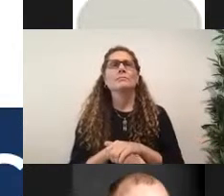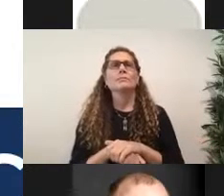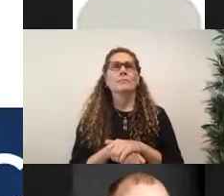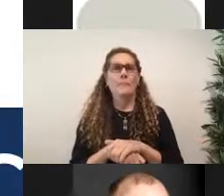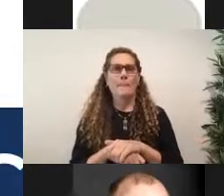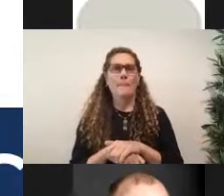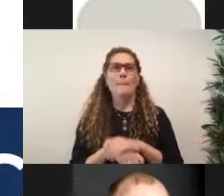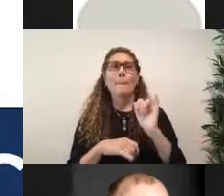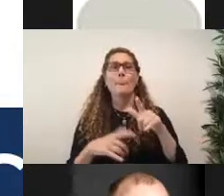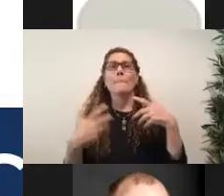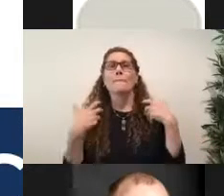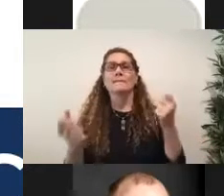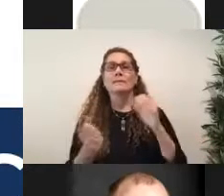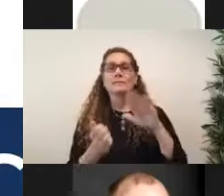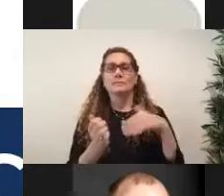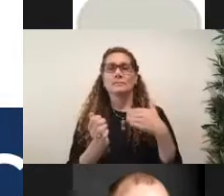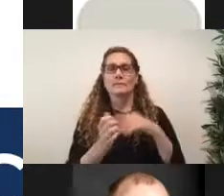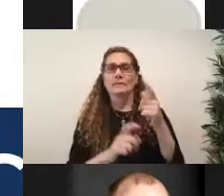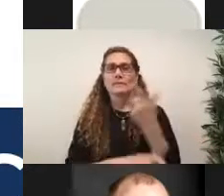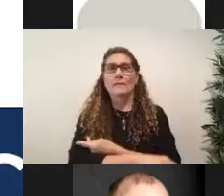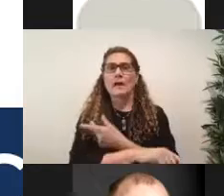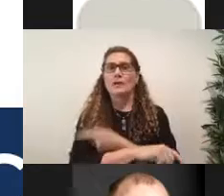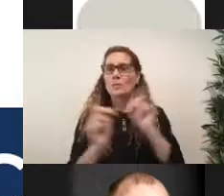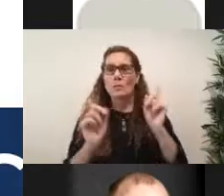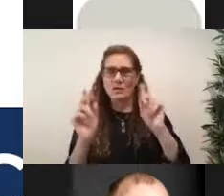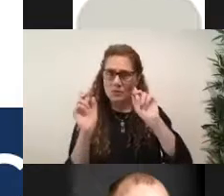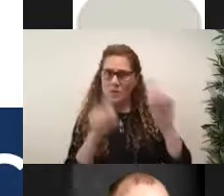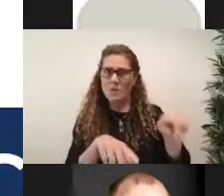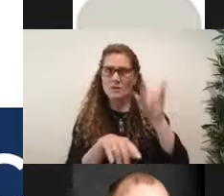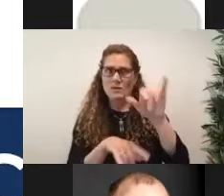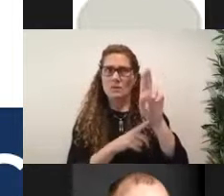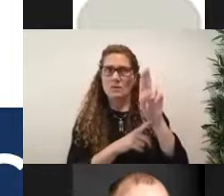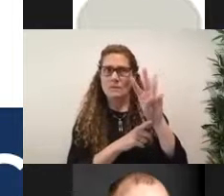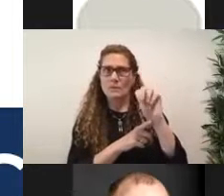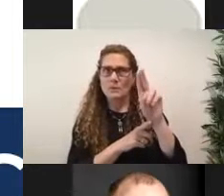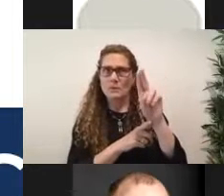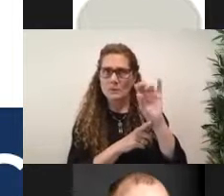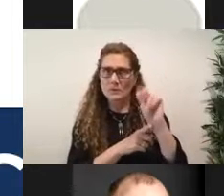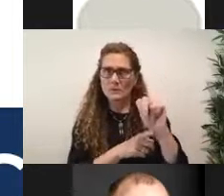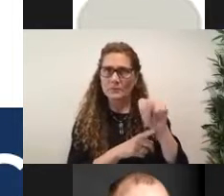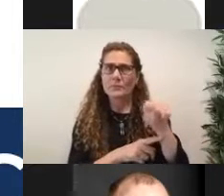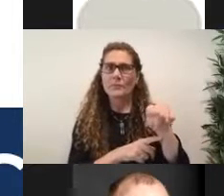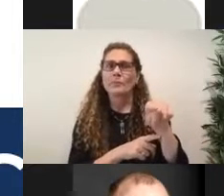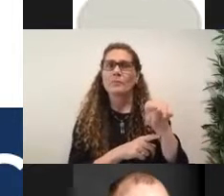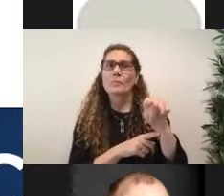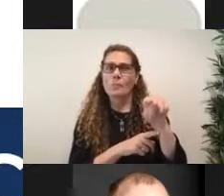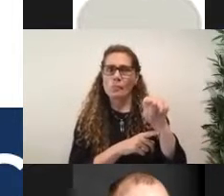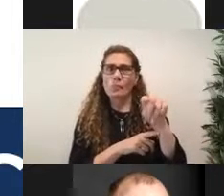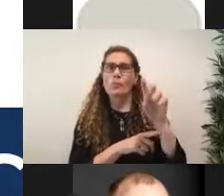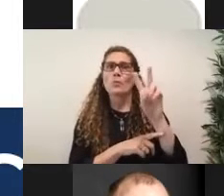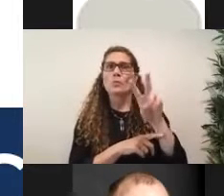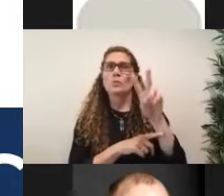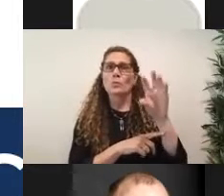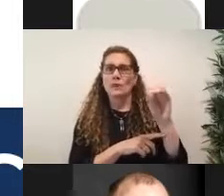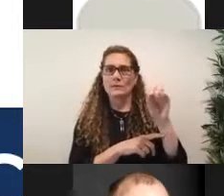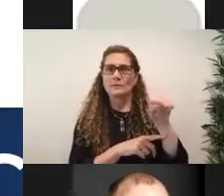site. Additionally, any City of Milwaukee resident who receives their second dose at one of our sites is eligible for a $25 gift card.